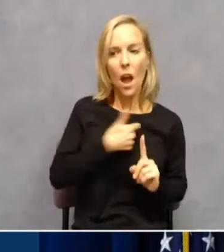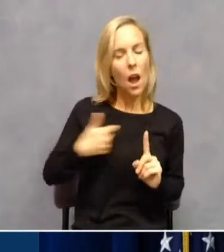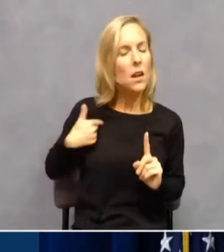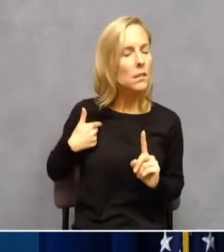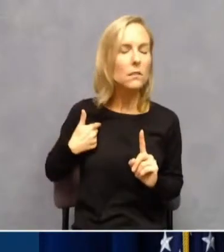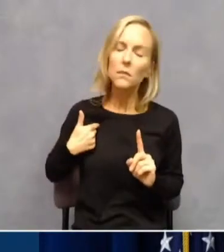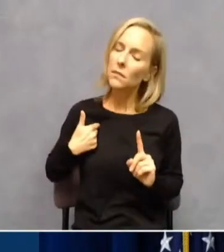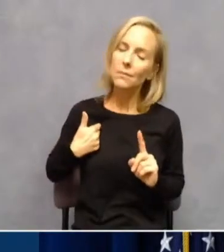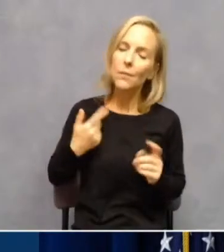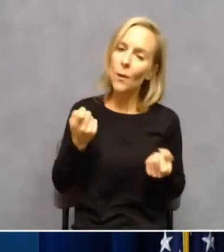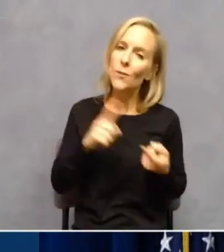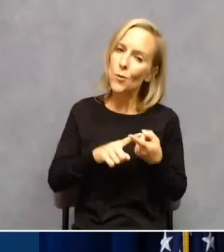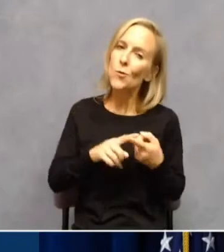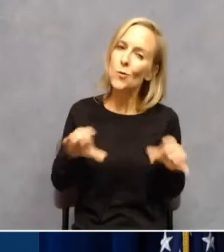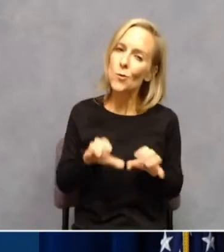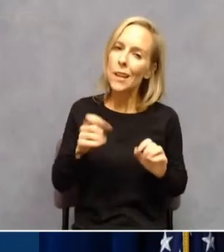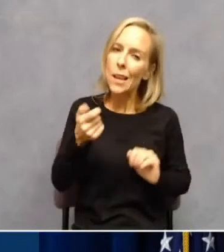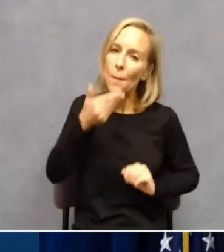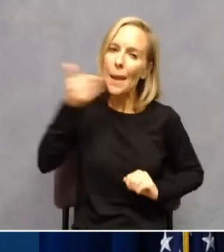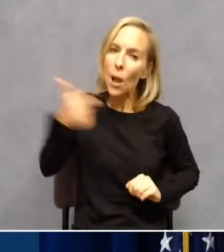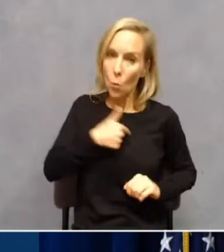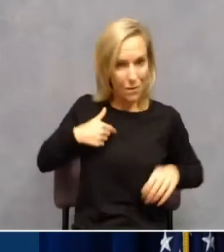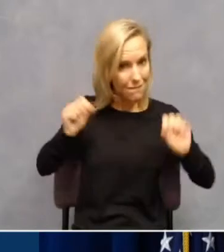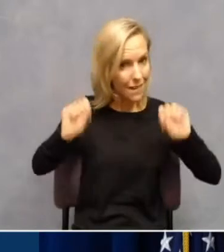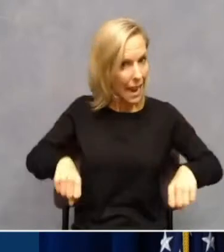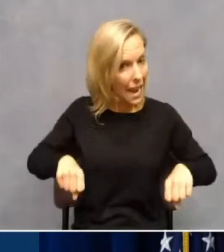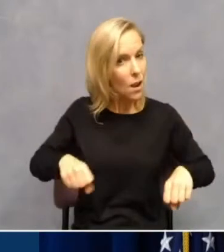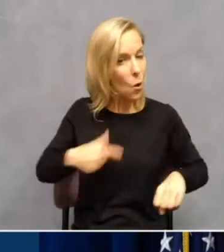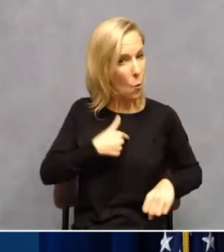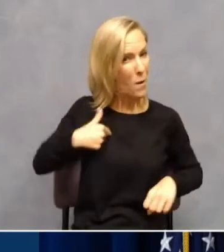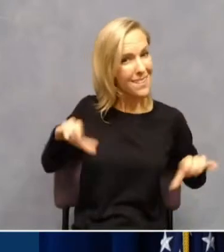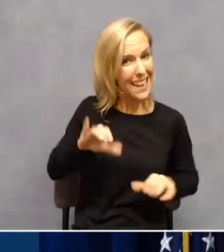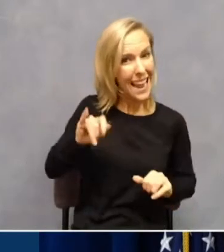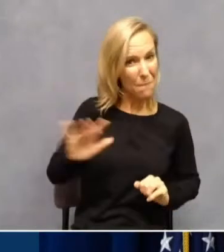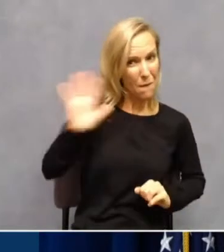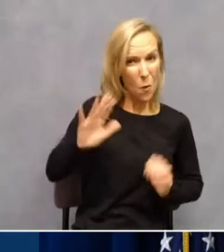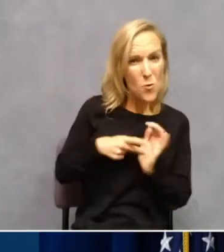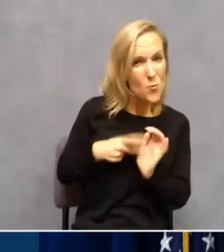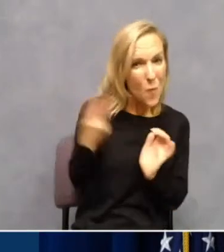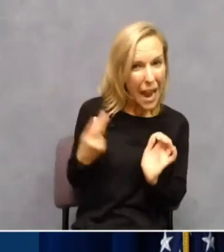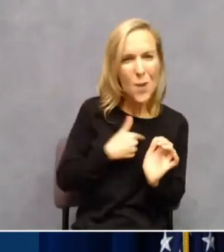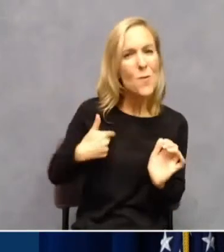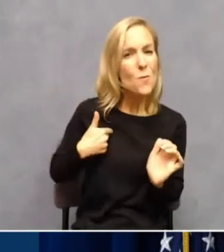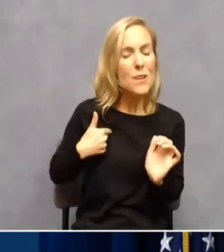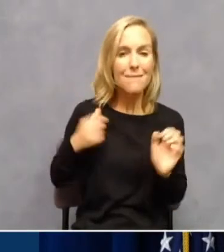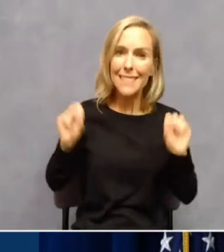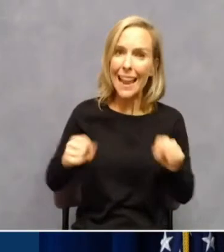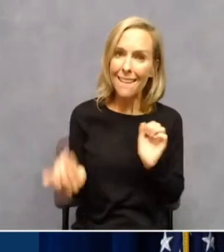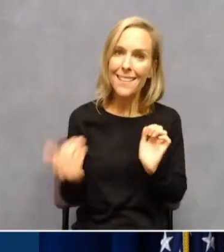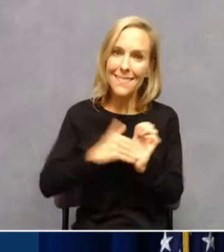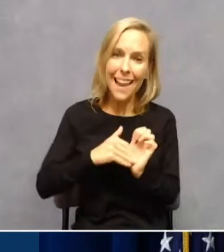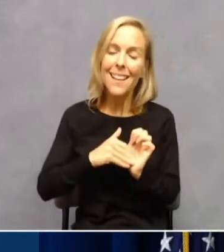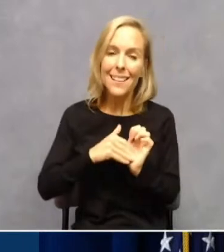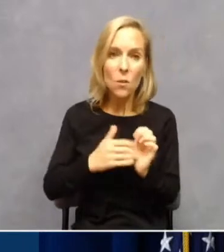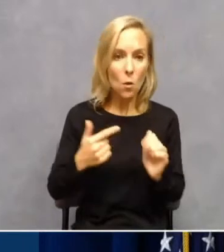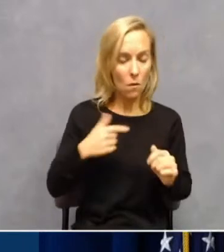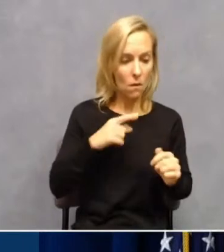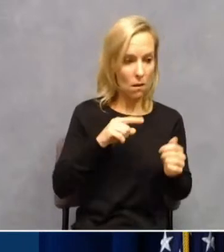better. But I know we can. We've stepped up to the plate twice and stopped the escalation. We can step up a third